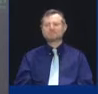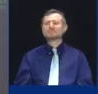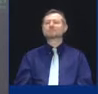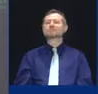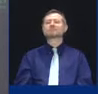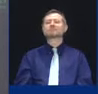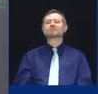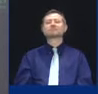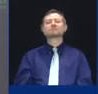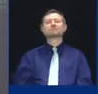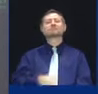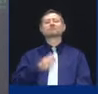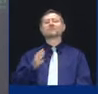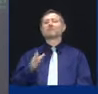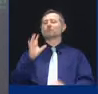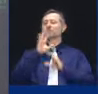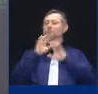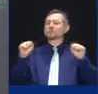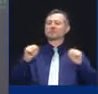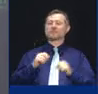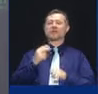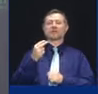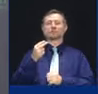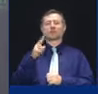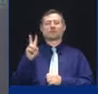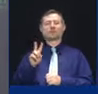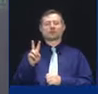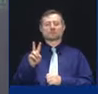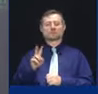Amanda Dana, President of Hudson Valley Tourism,